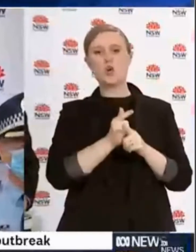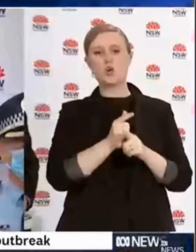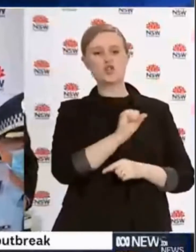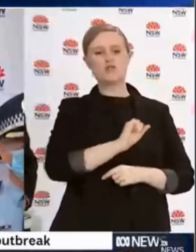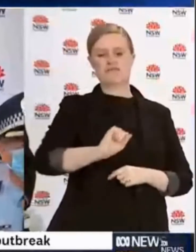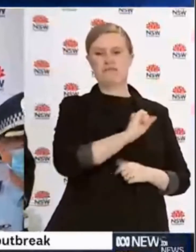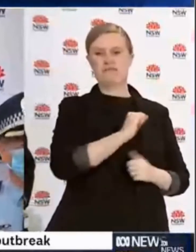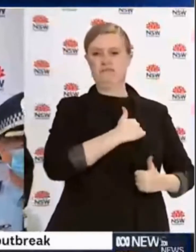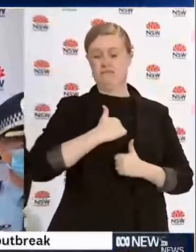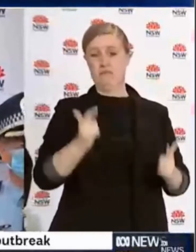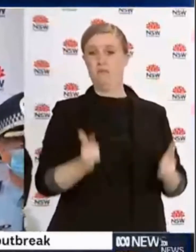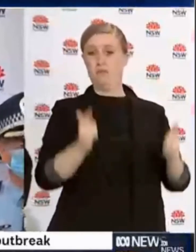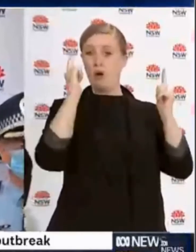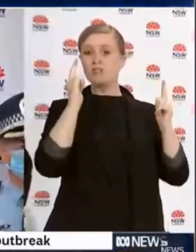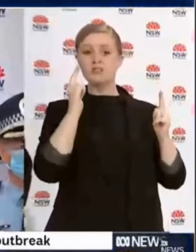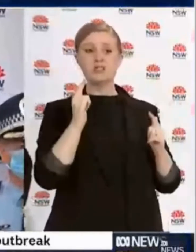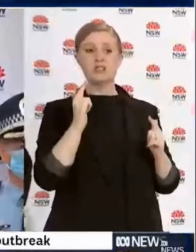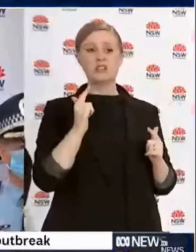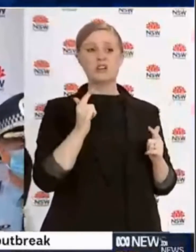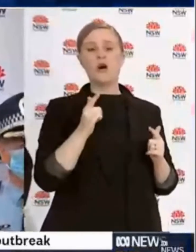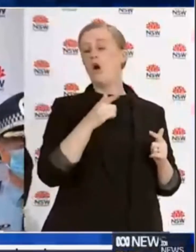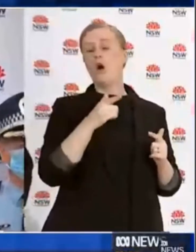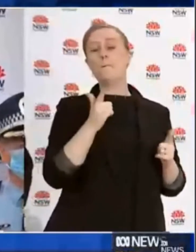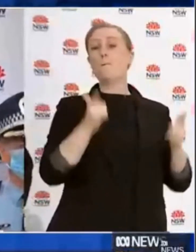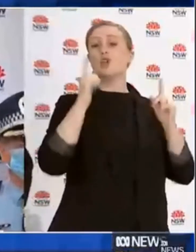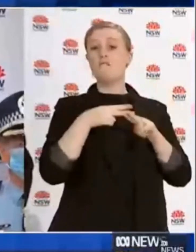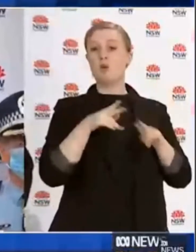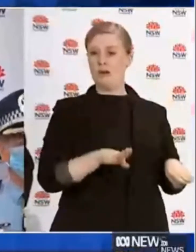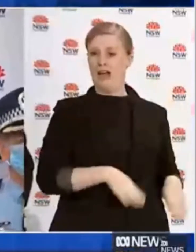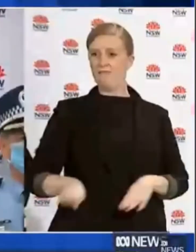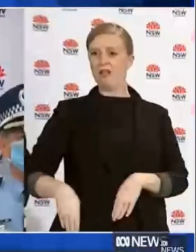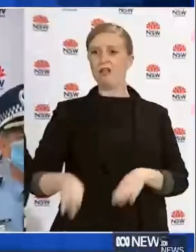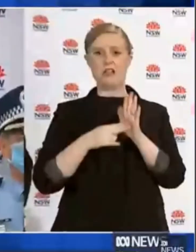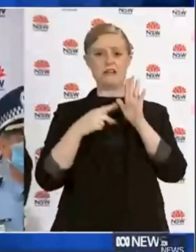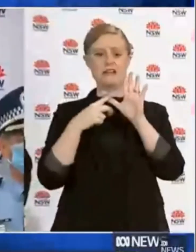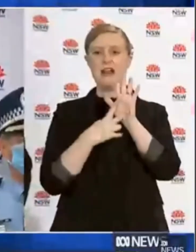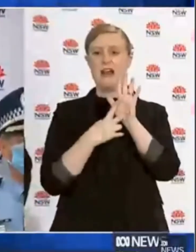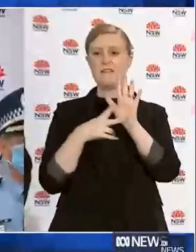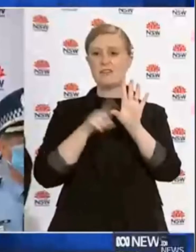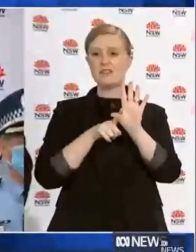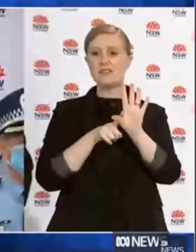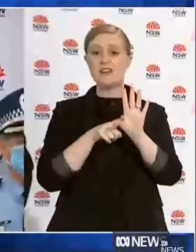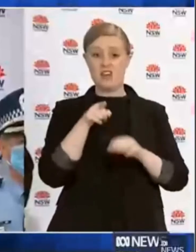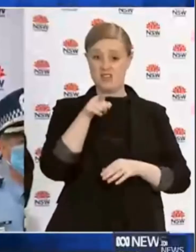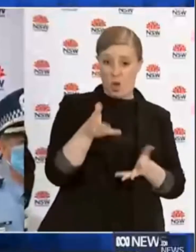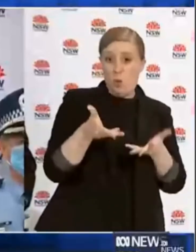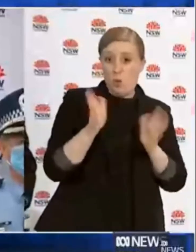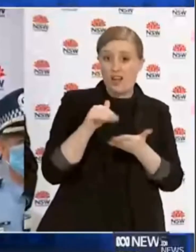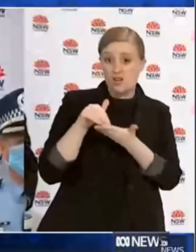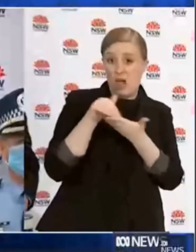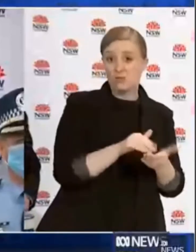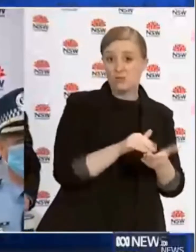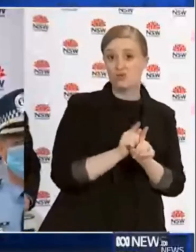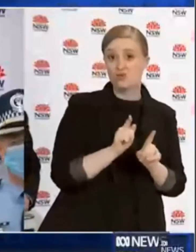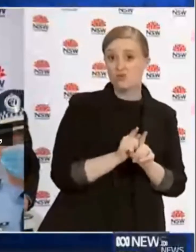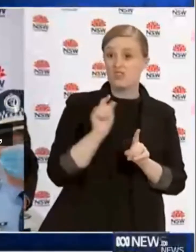make available some of those team that worked before, or even others who have public health capacity, that would be really good, just to